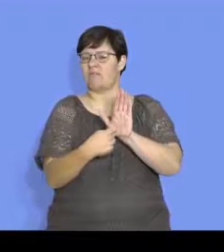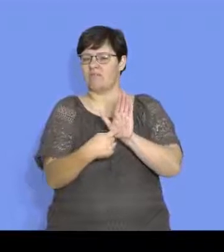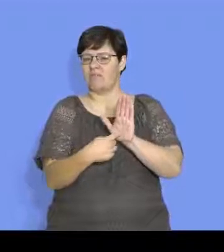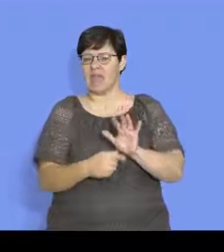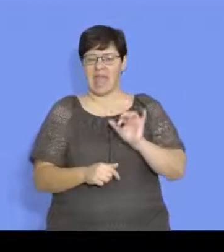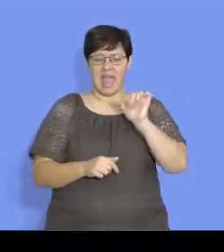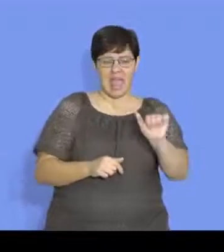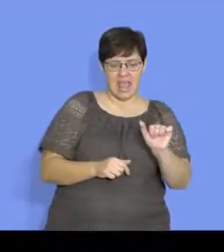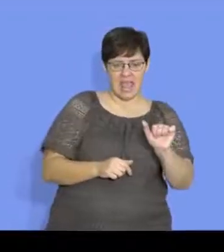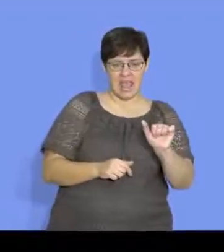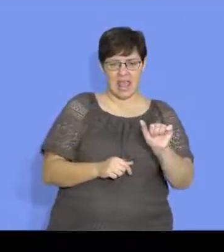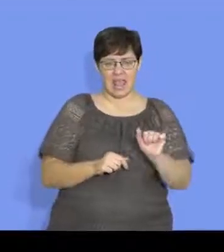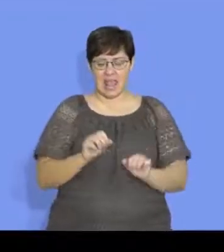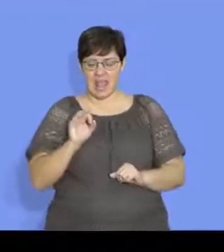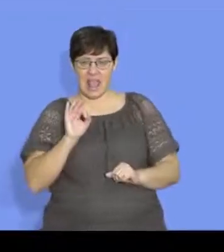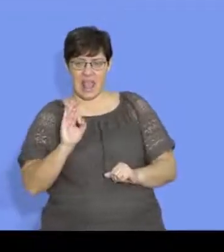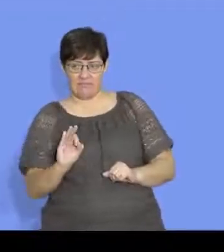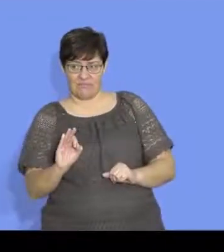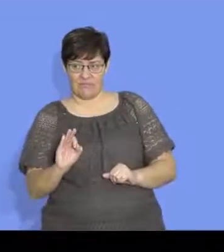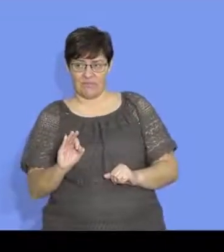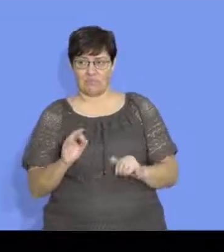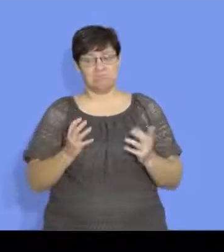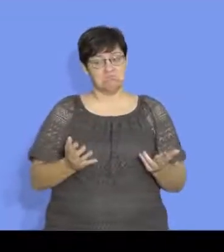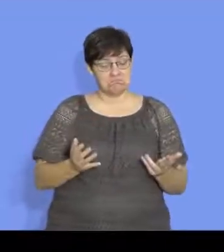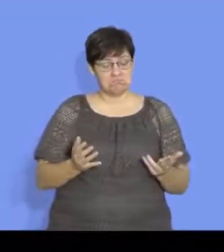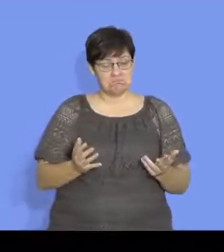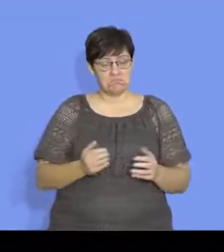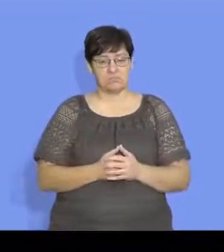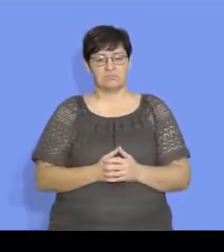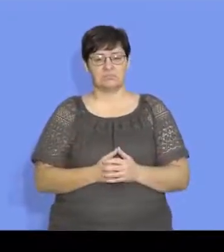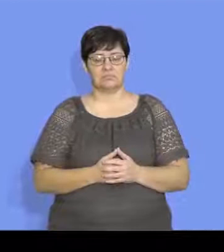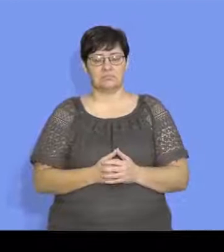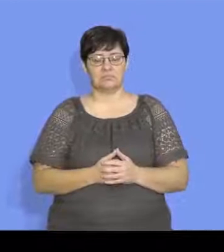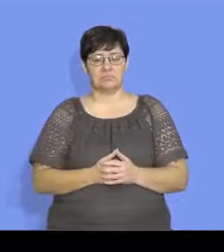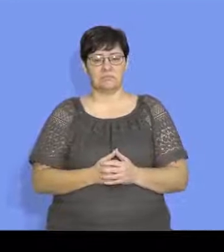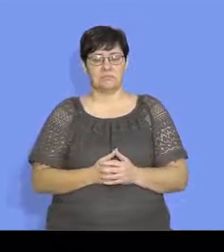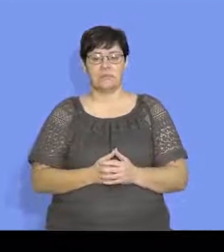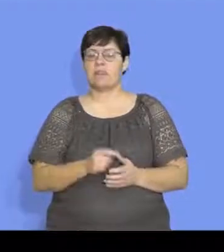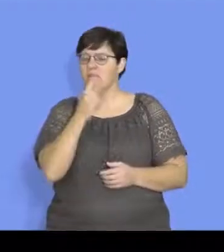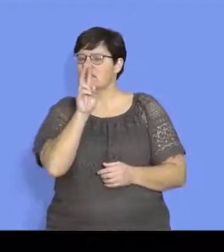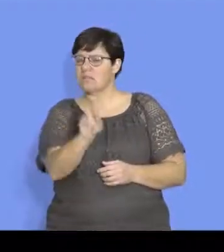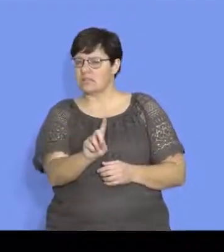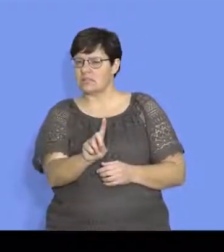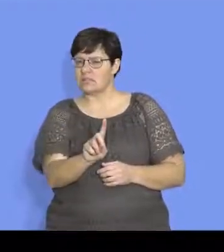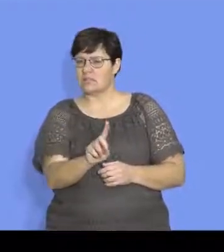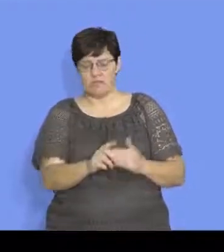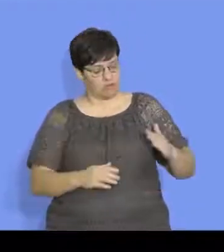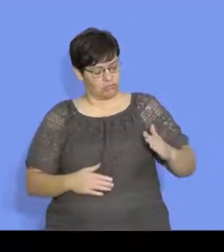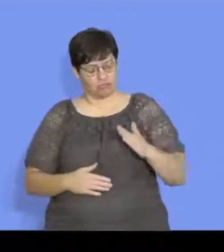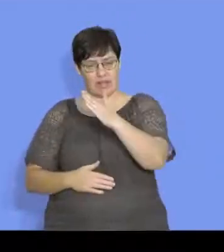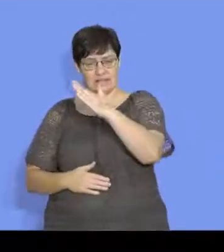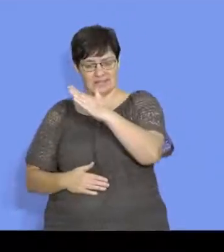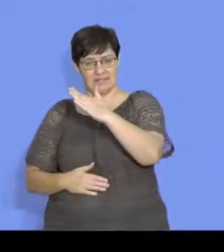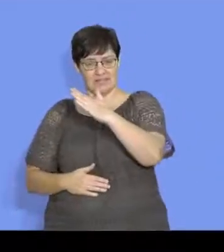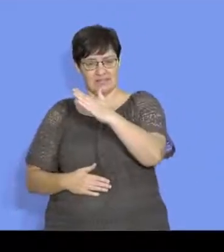F, then what you're going to do is you're going to see that this graph is a straight line graph that passes through